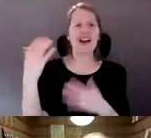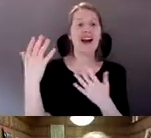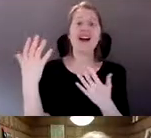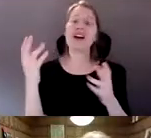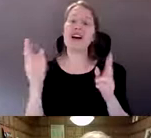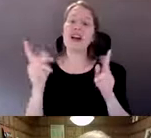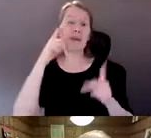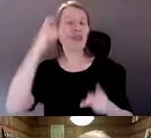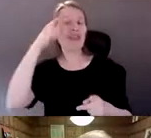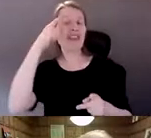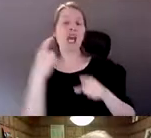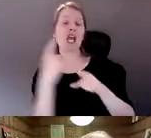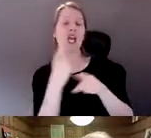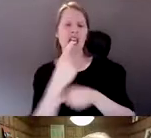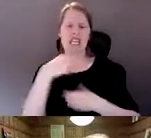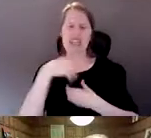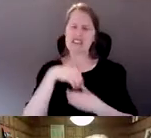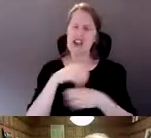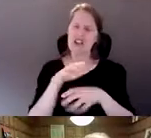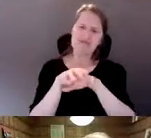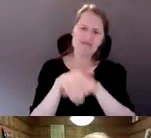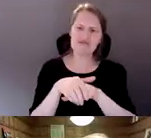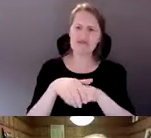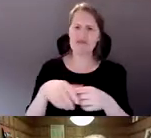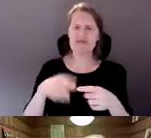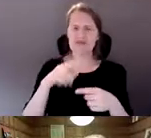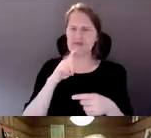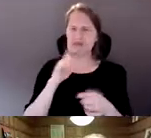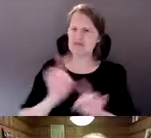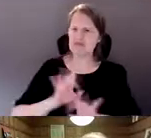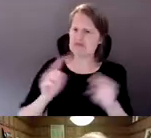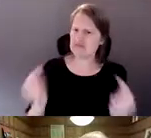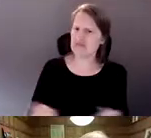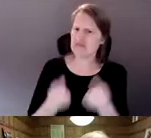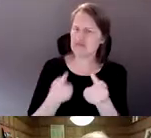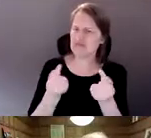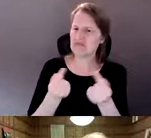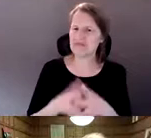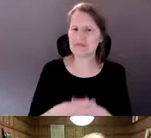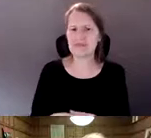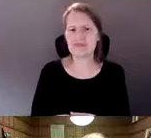as righteousness, but on the inside, you are full of hypocrisy and lawlessness.